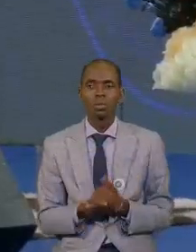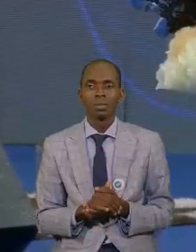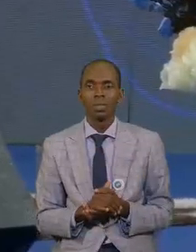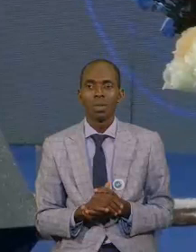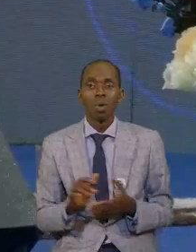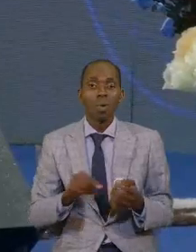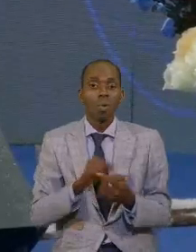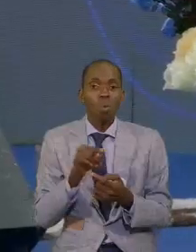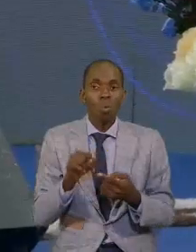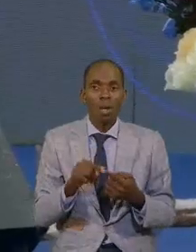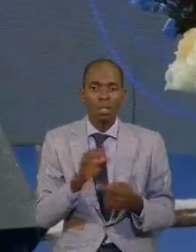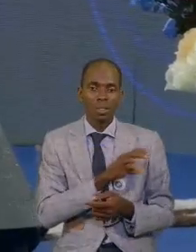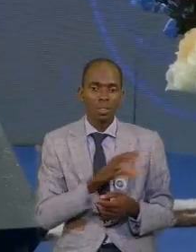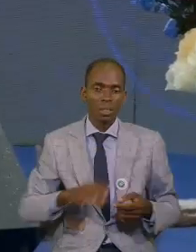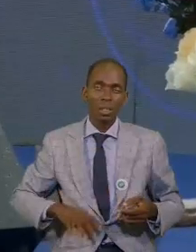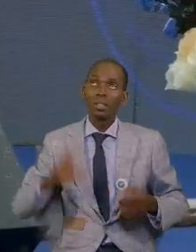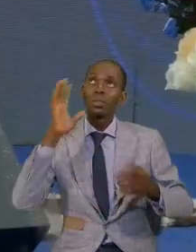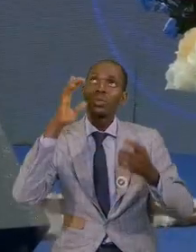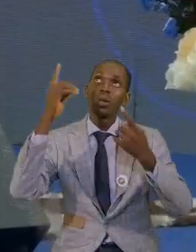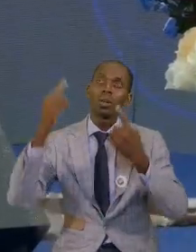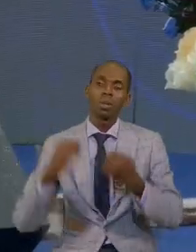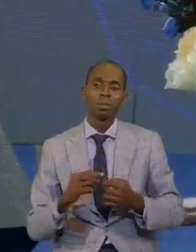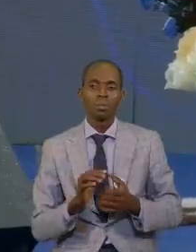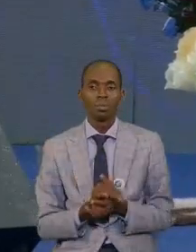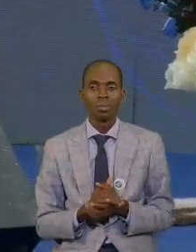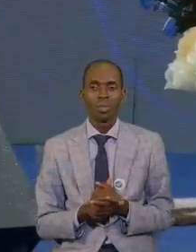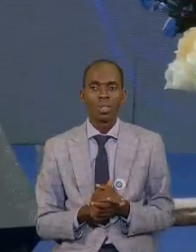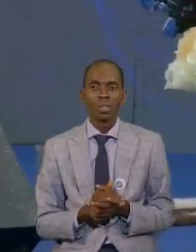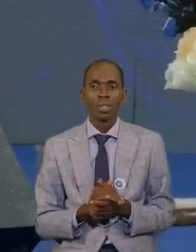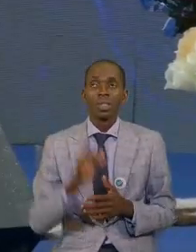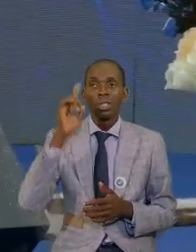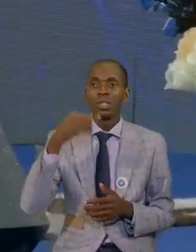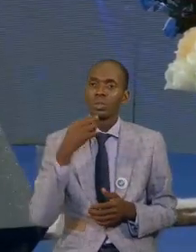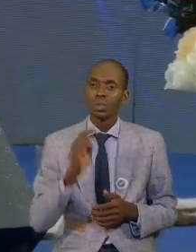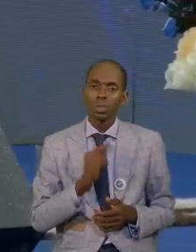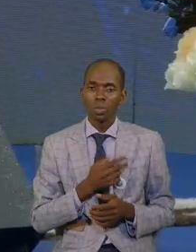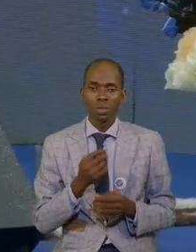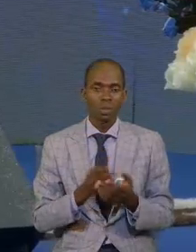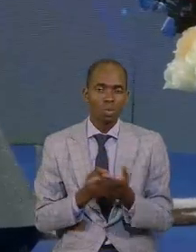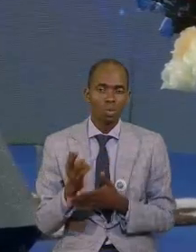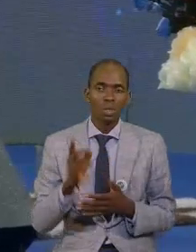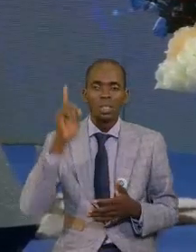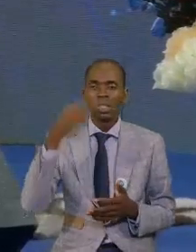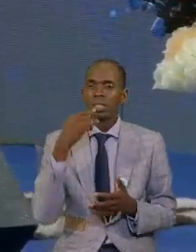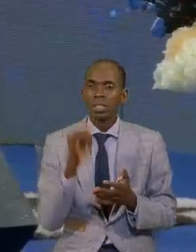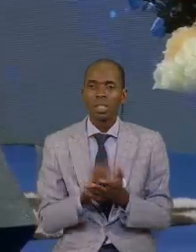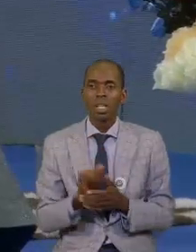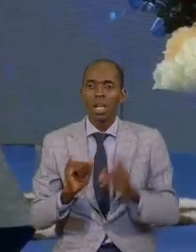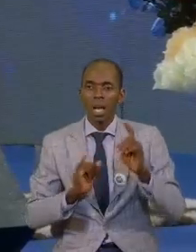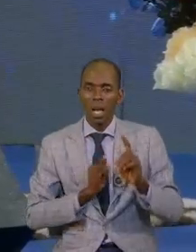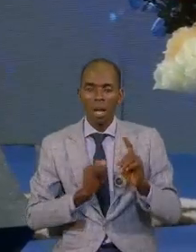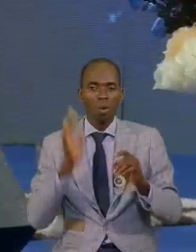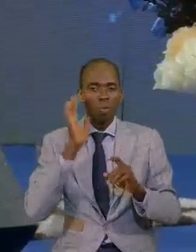when Christ will come. He told us the truth. He said, I go to prepare a place for